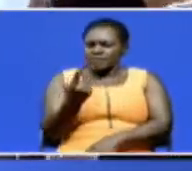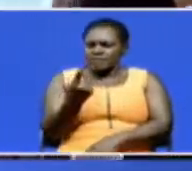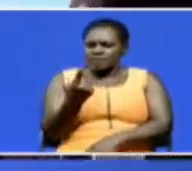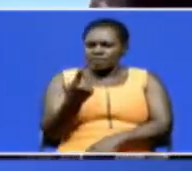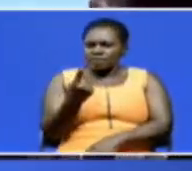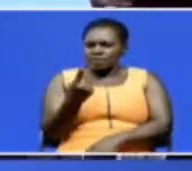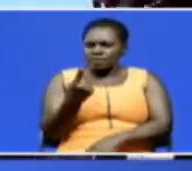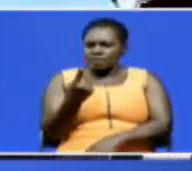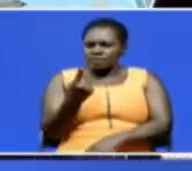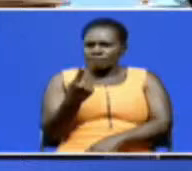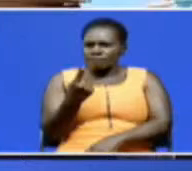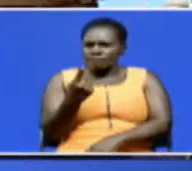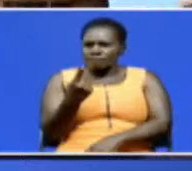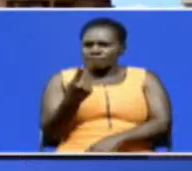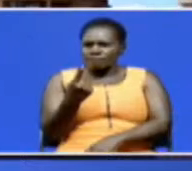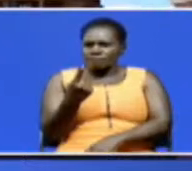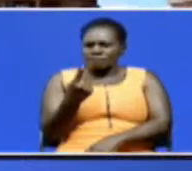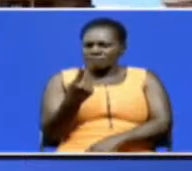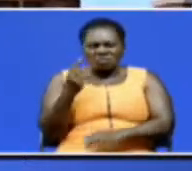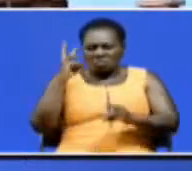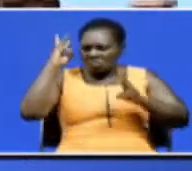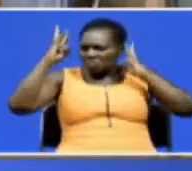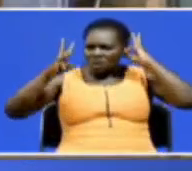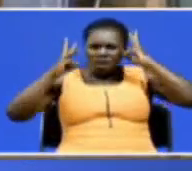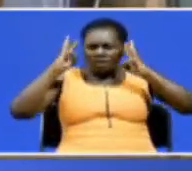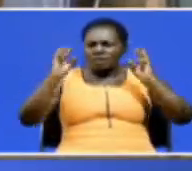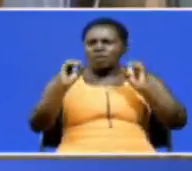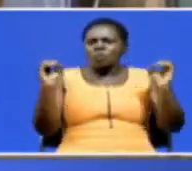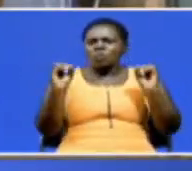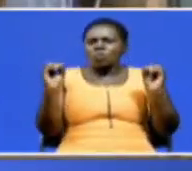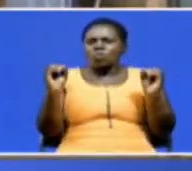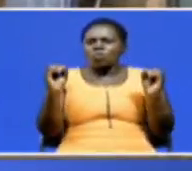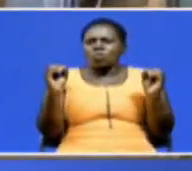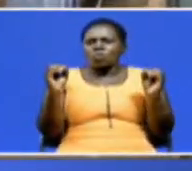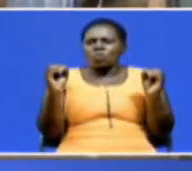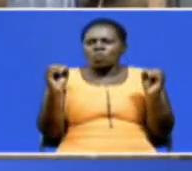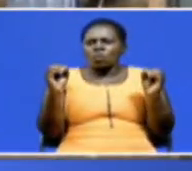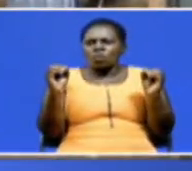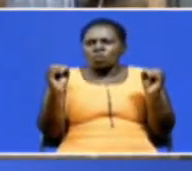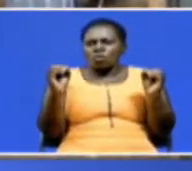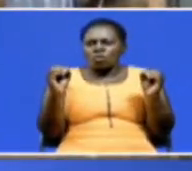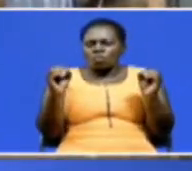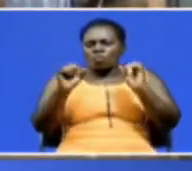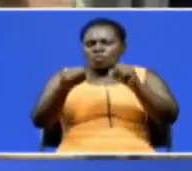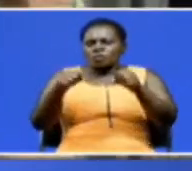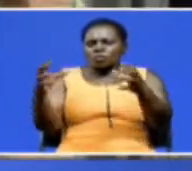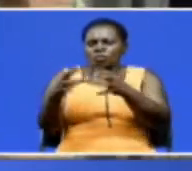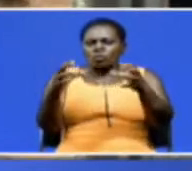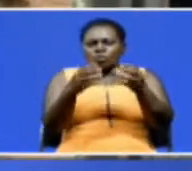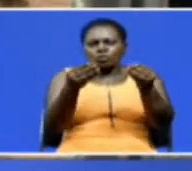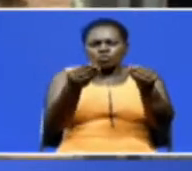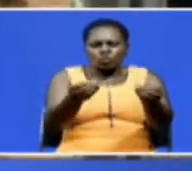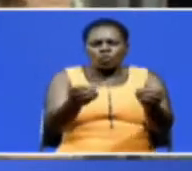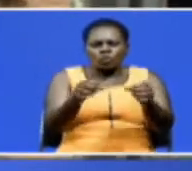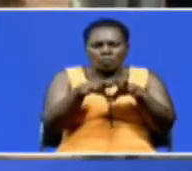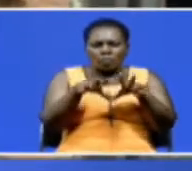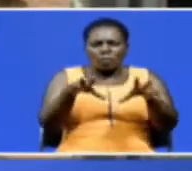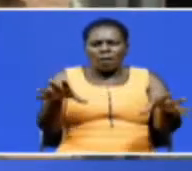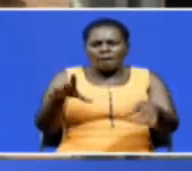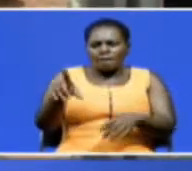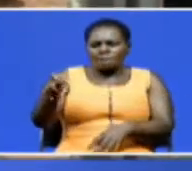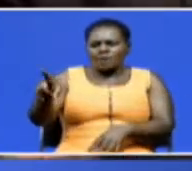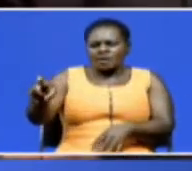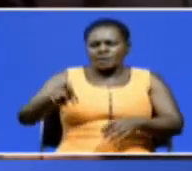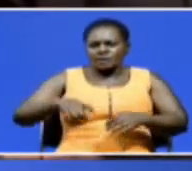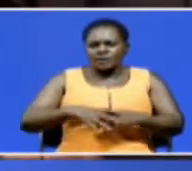Mercy Mwangangi says there is no cause for alarm. She says that cluster interventions can be used to curb the spread of the